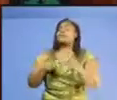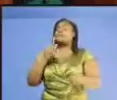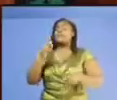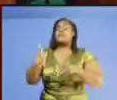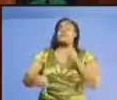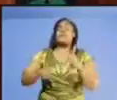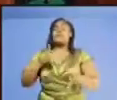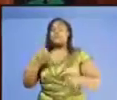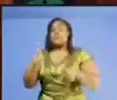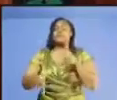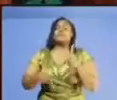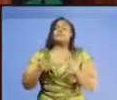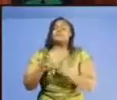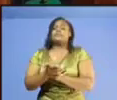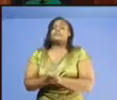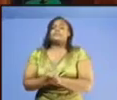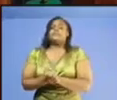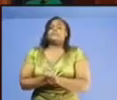people